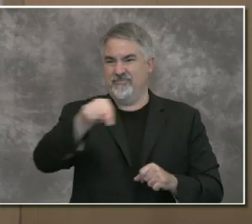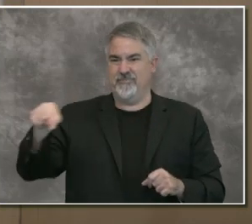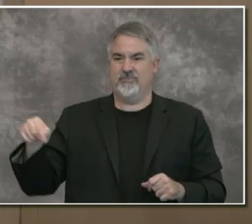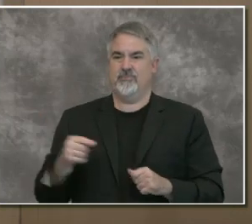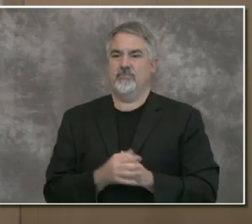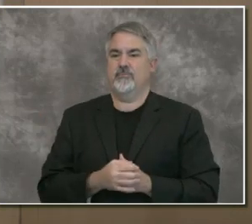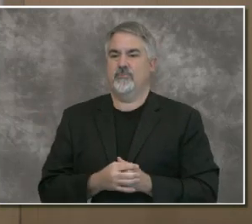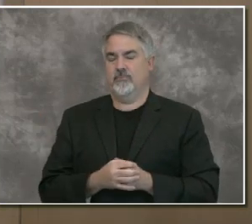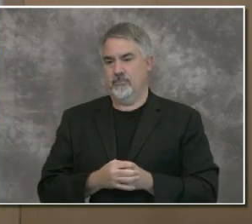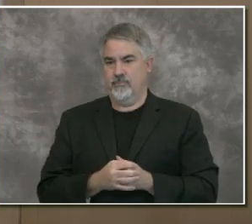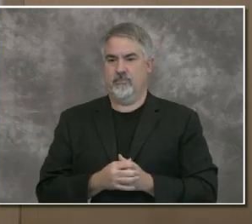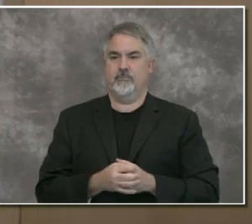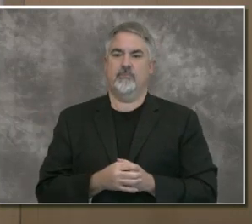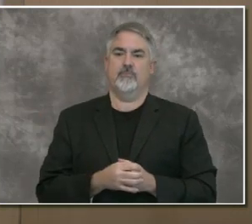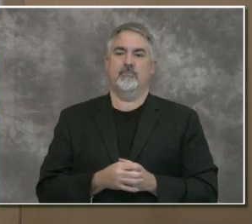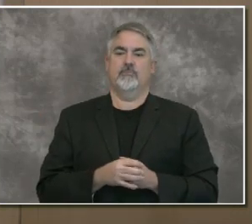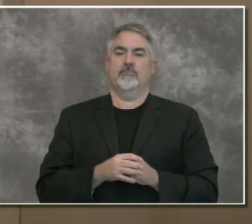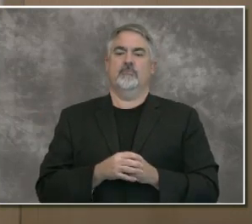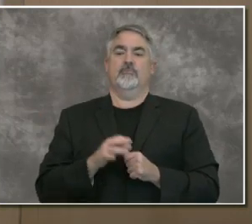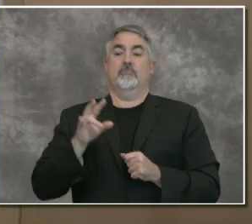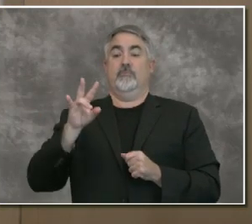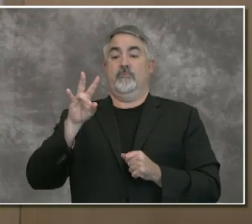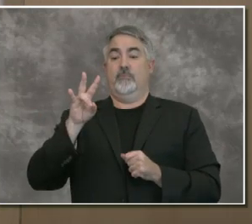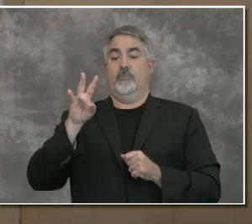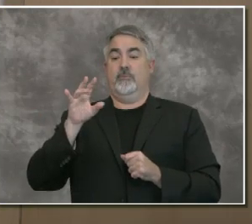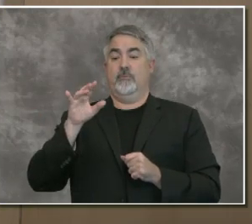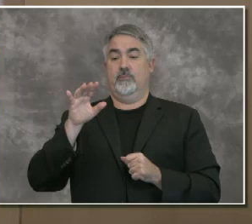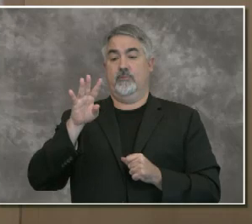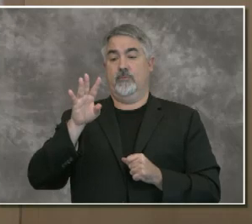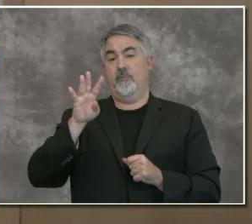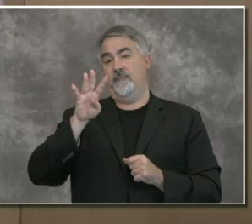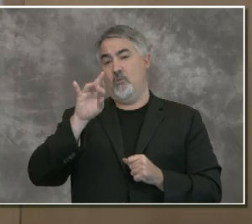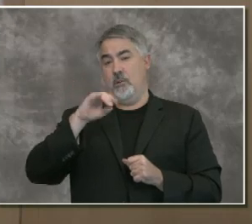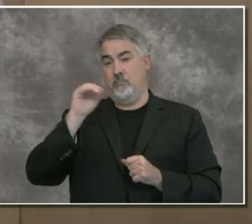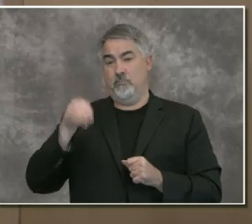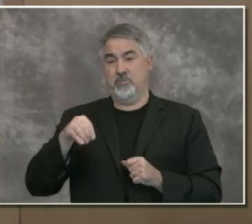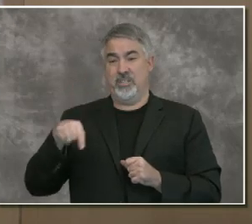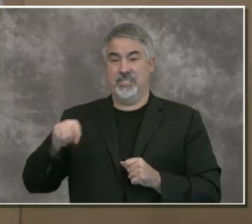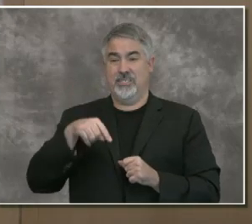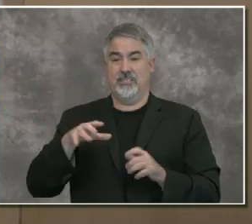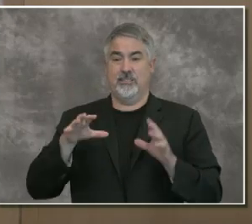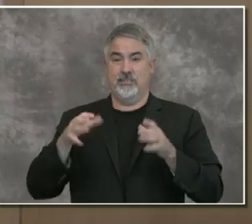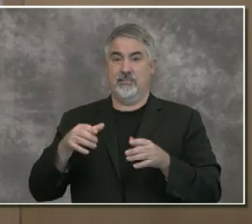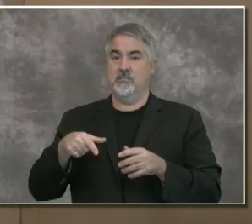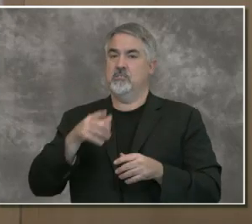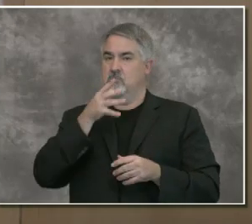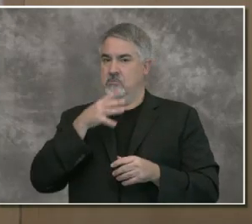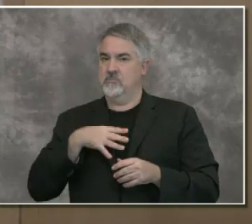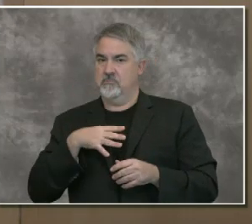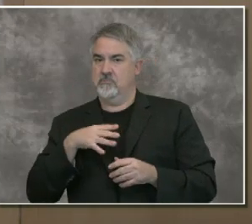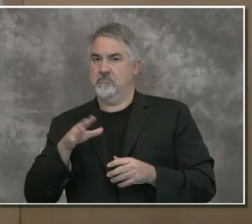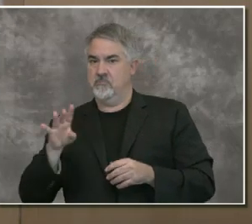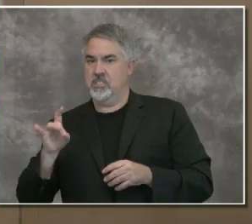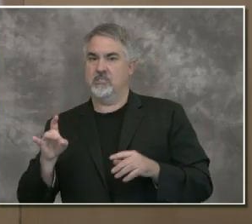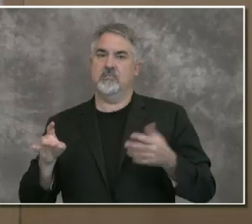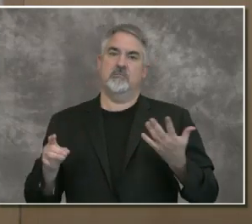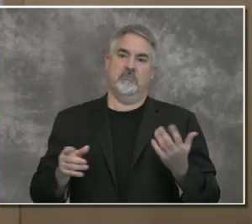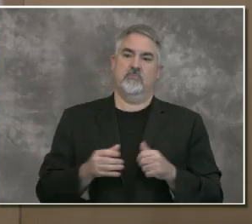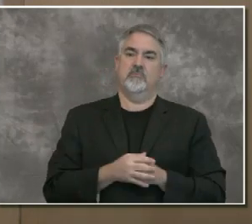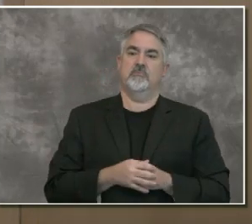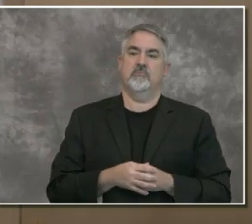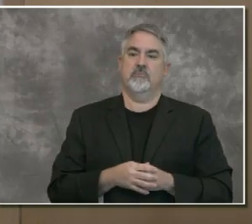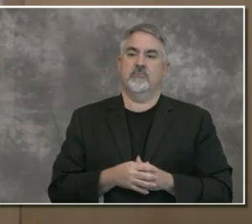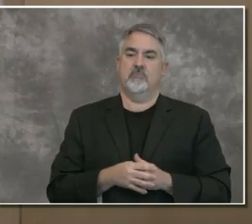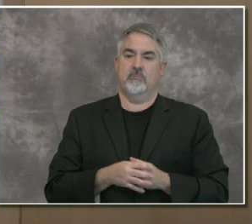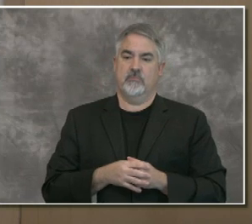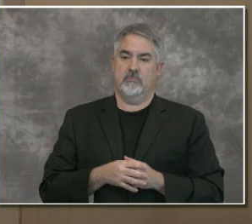age. 701 or 48% of the total cases are female, 51% or 747